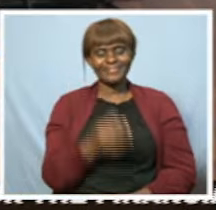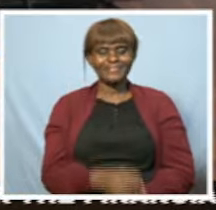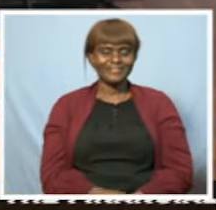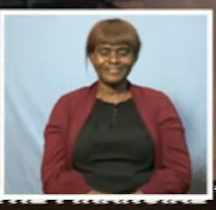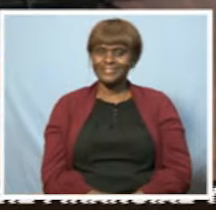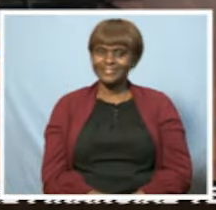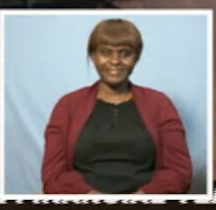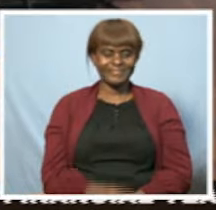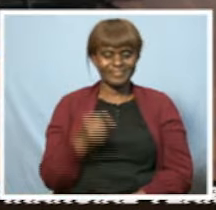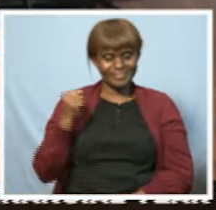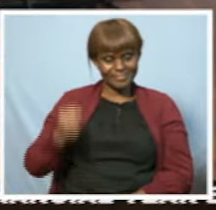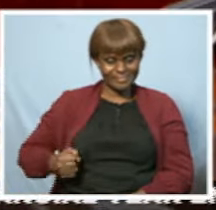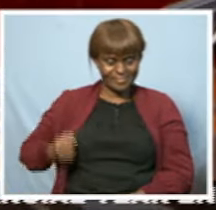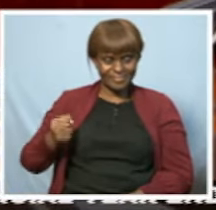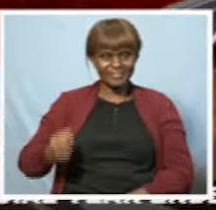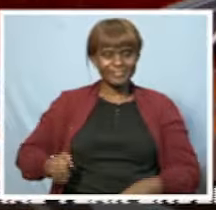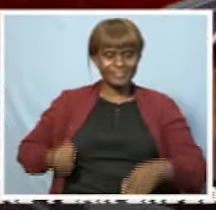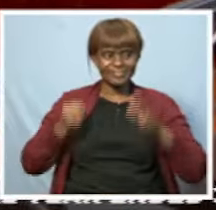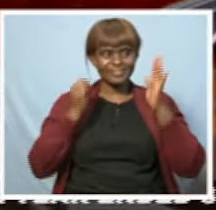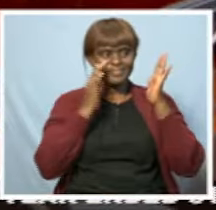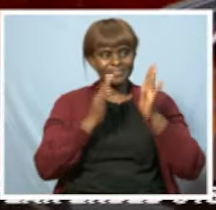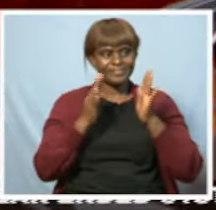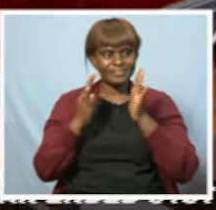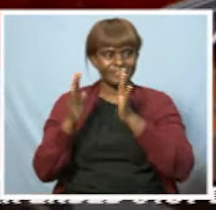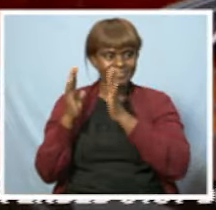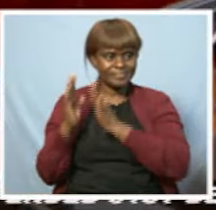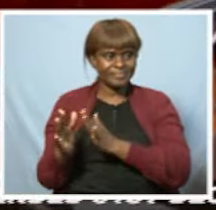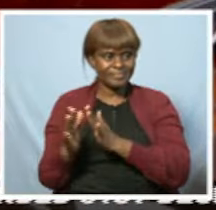Thank you. Chief Planner. Is the Chief Planner?